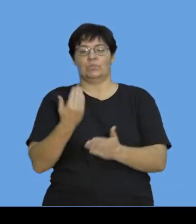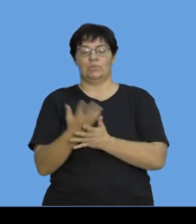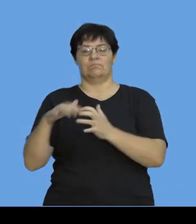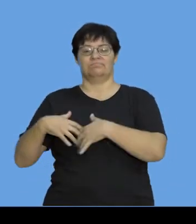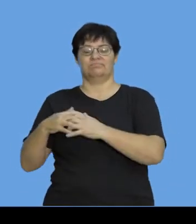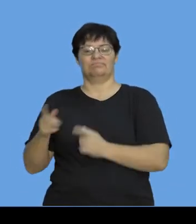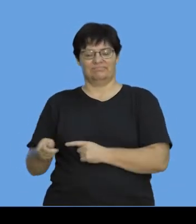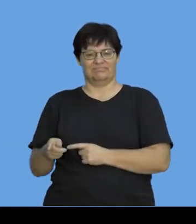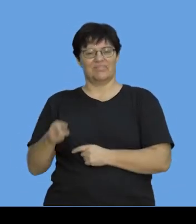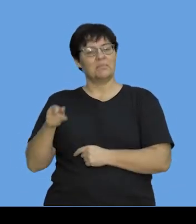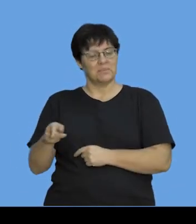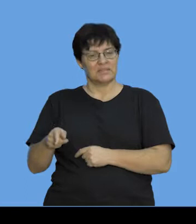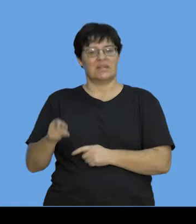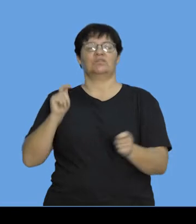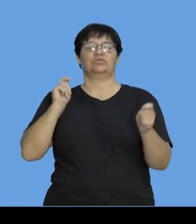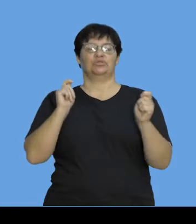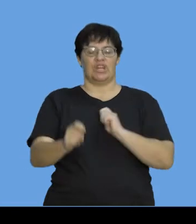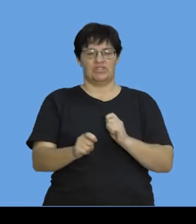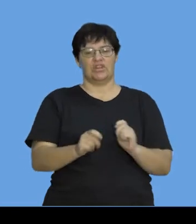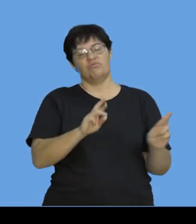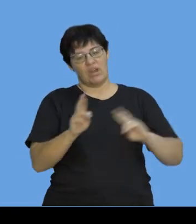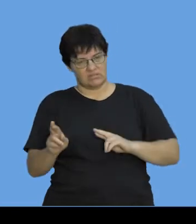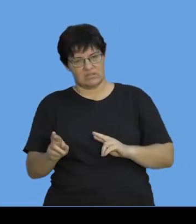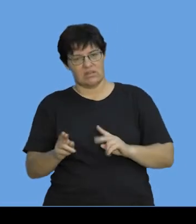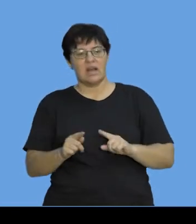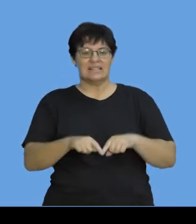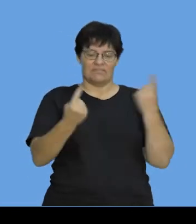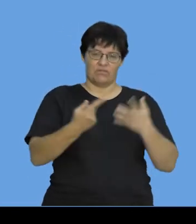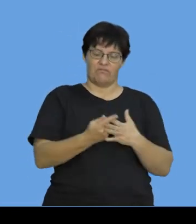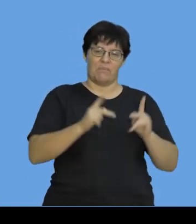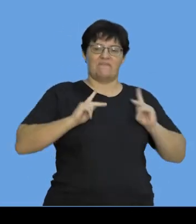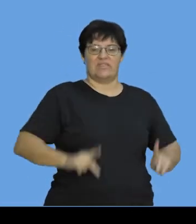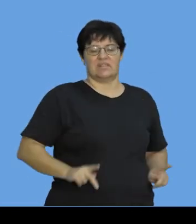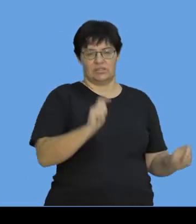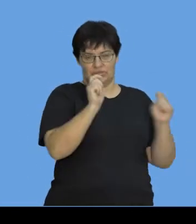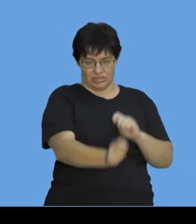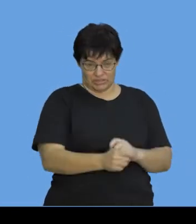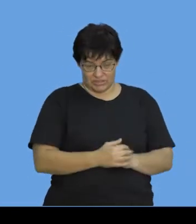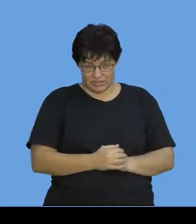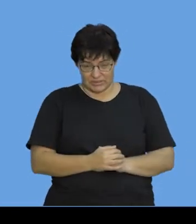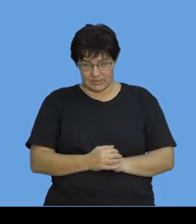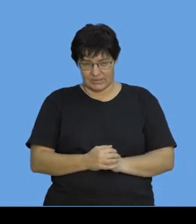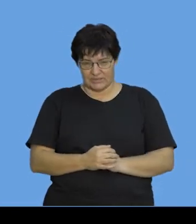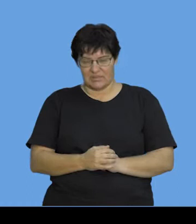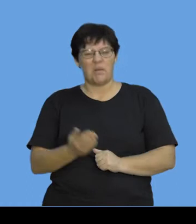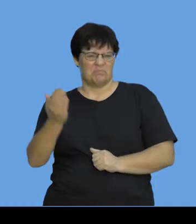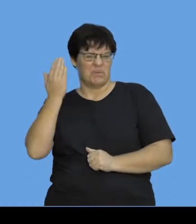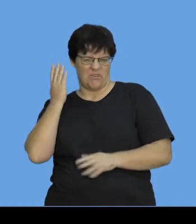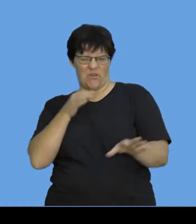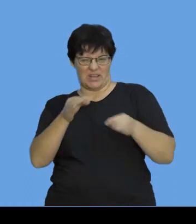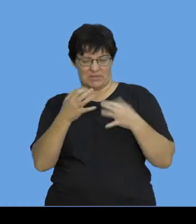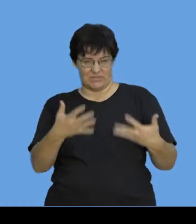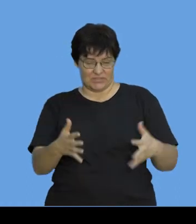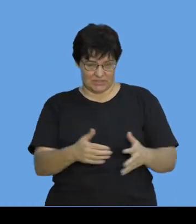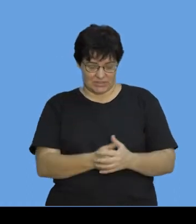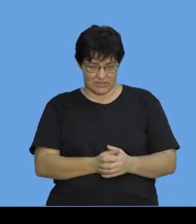a chemical change, a reaction, from a physical change, which we spoke of when we talk about, change of state